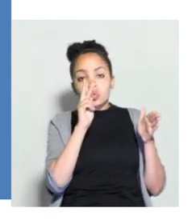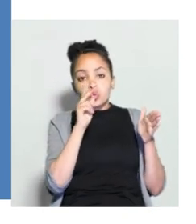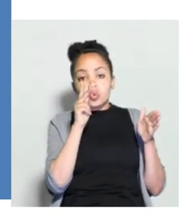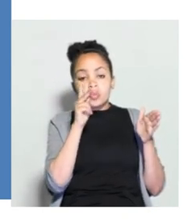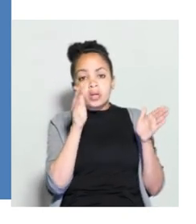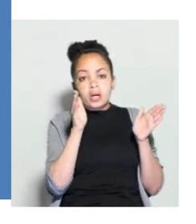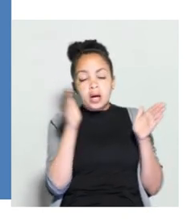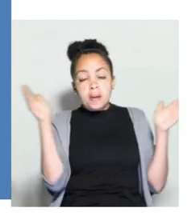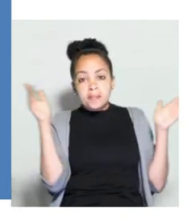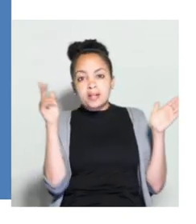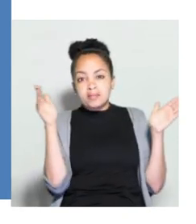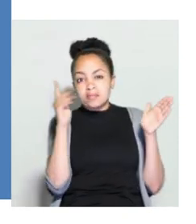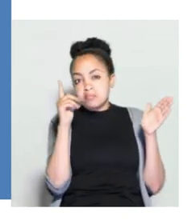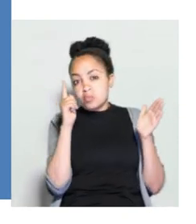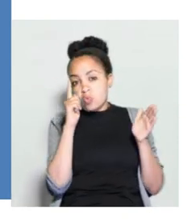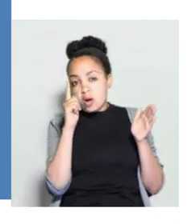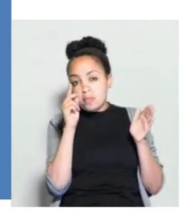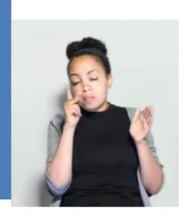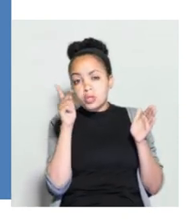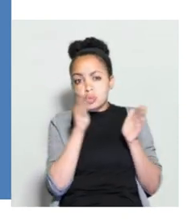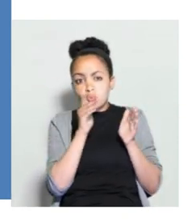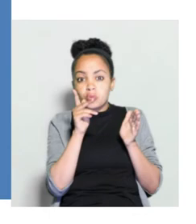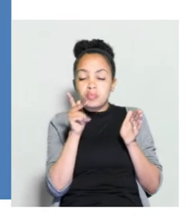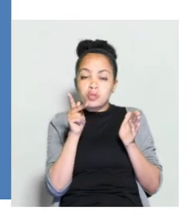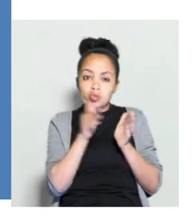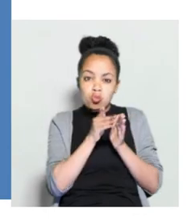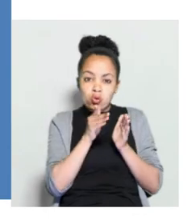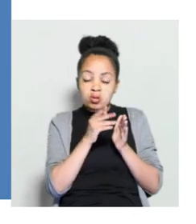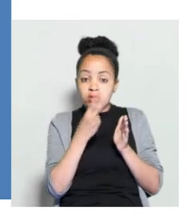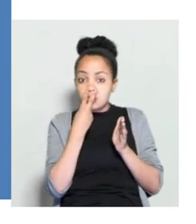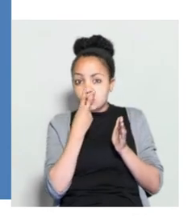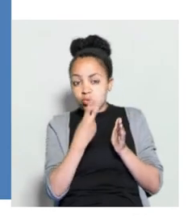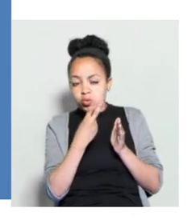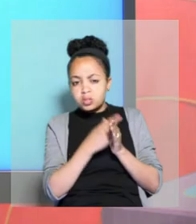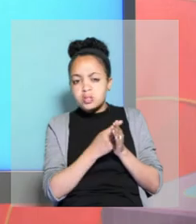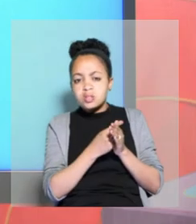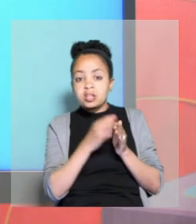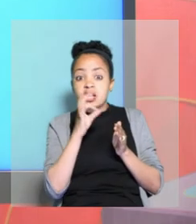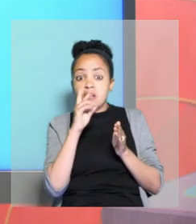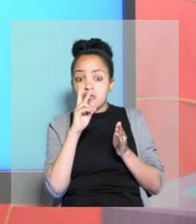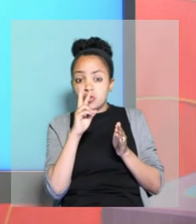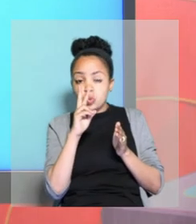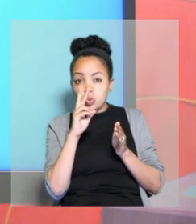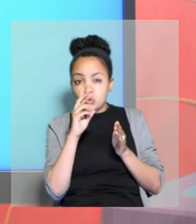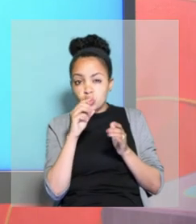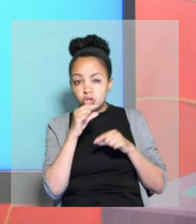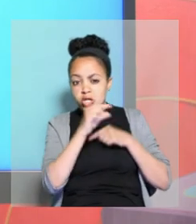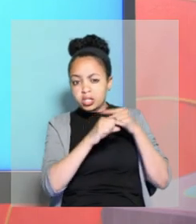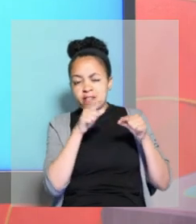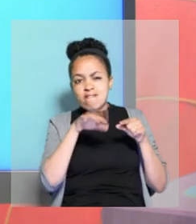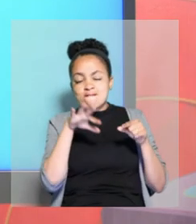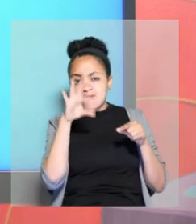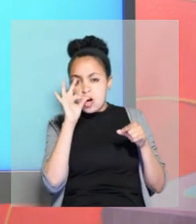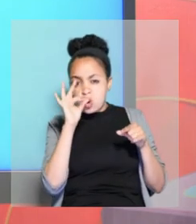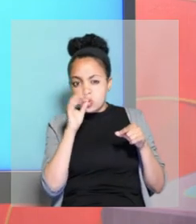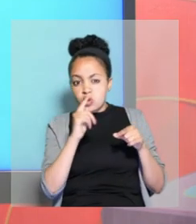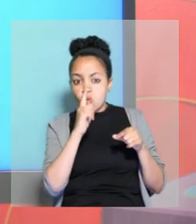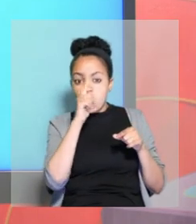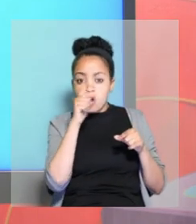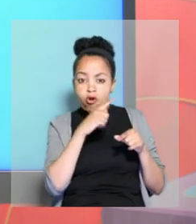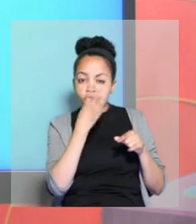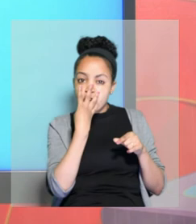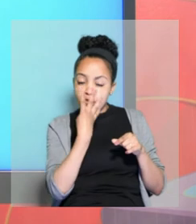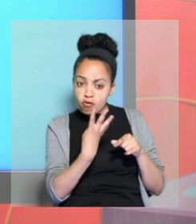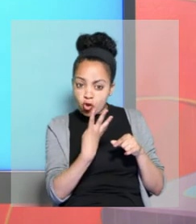P small, we can say 1 P small P small. Good. In F2 generation, he found that 1 over